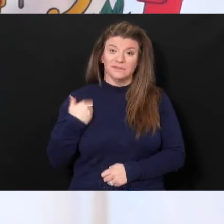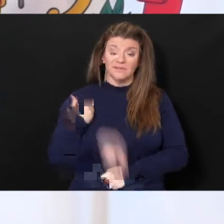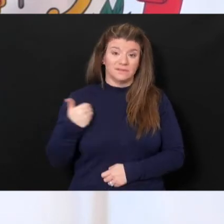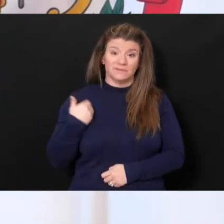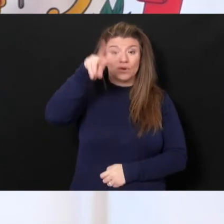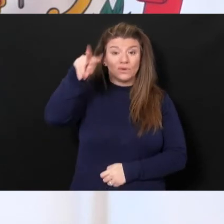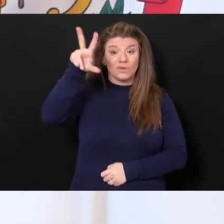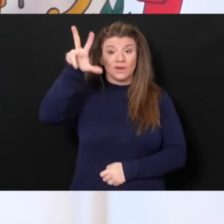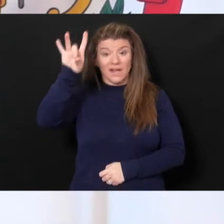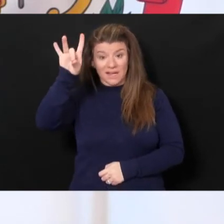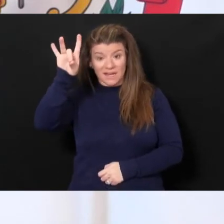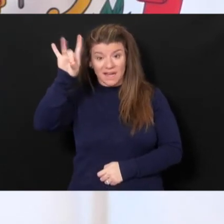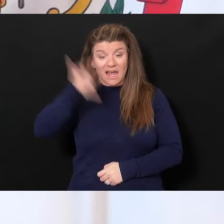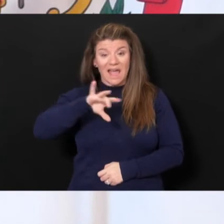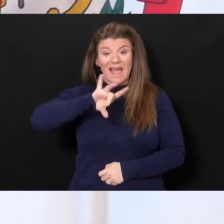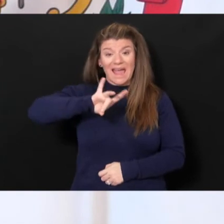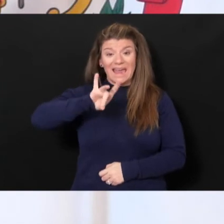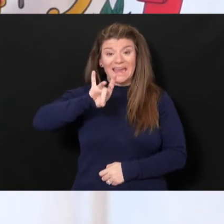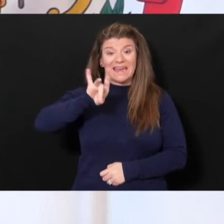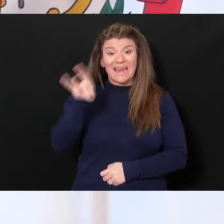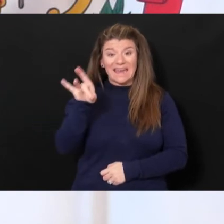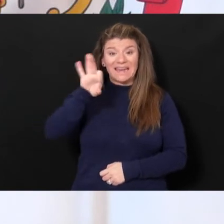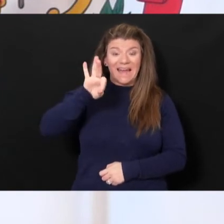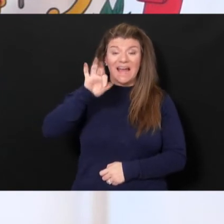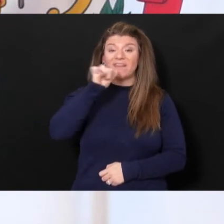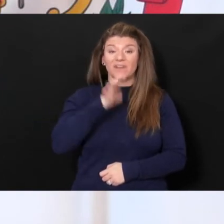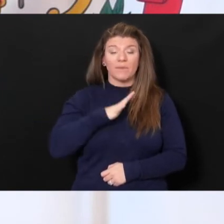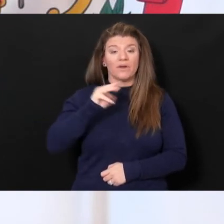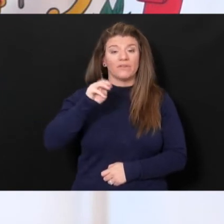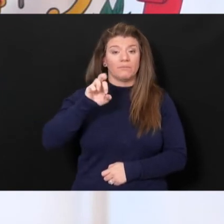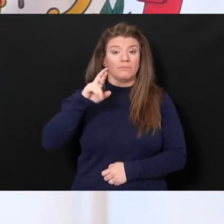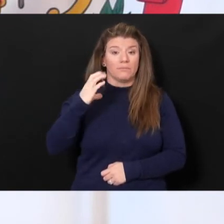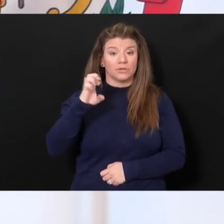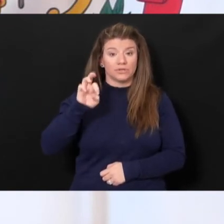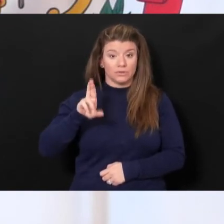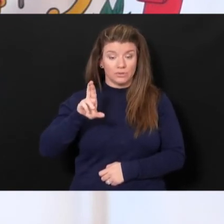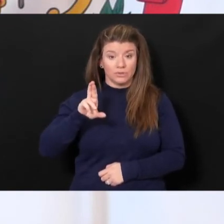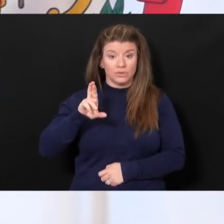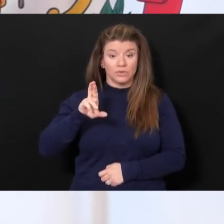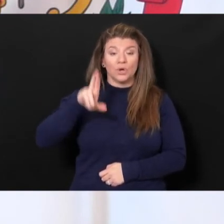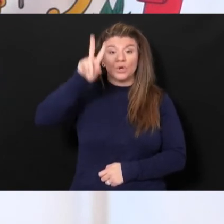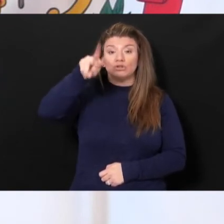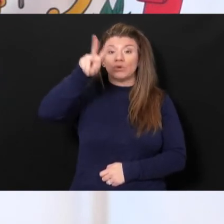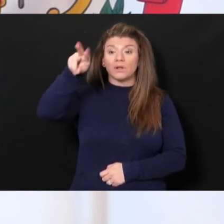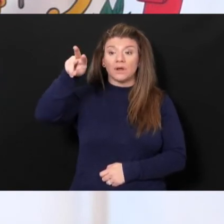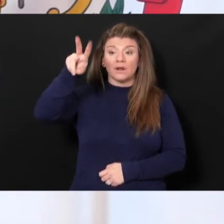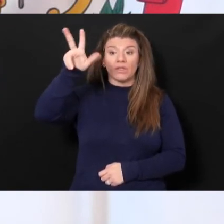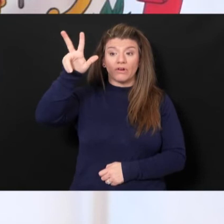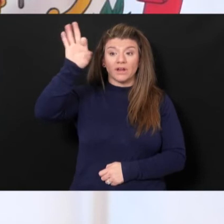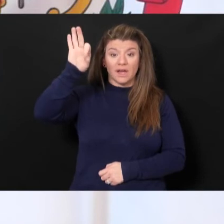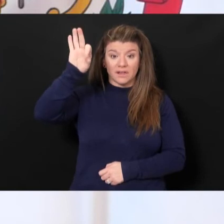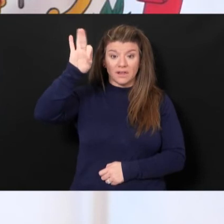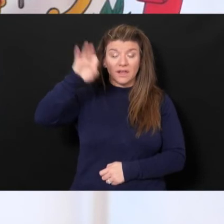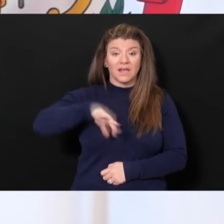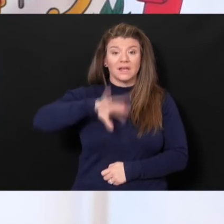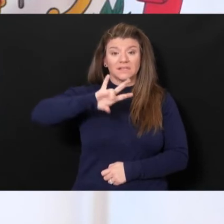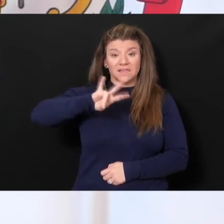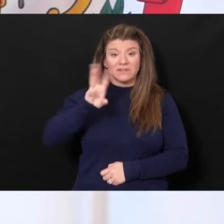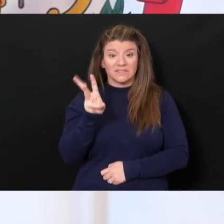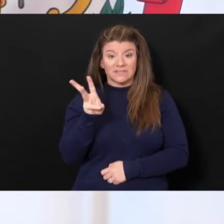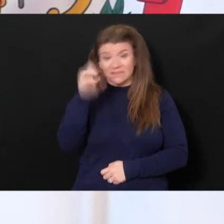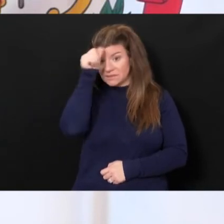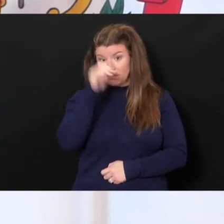Our 38th death is an 89-year-old female from Mercer County. Our 2,239th death is a